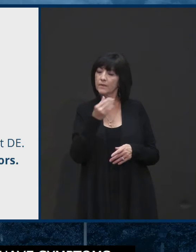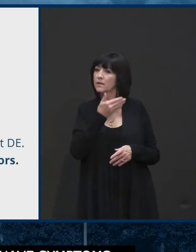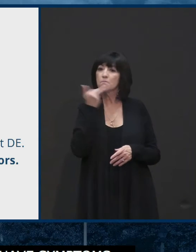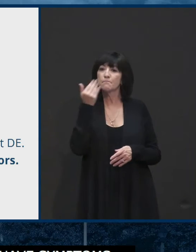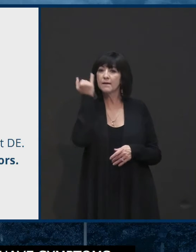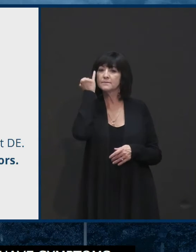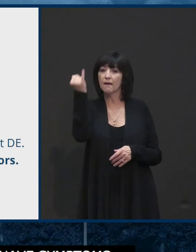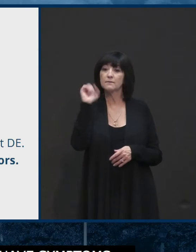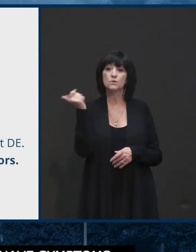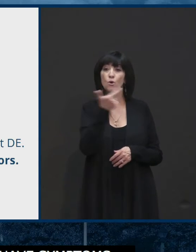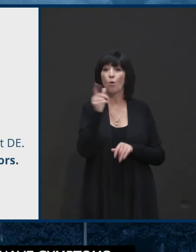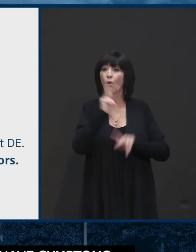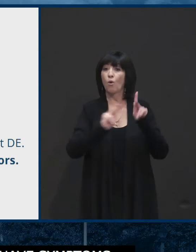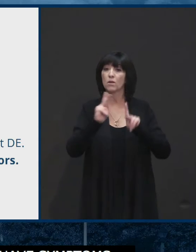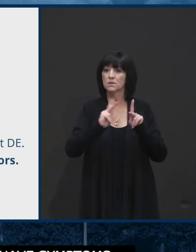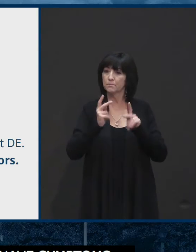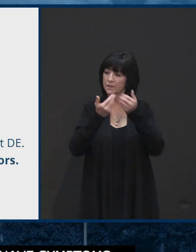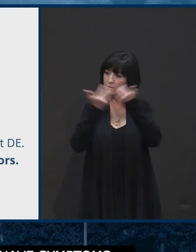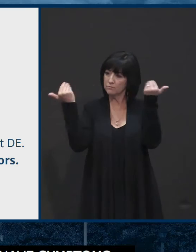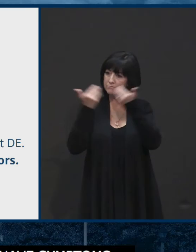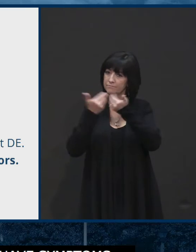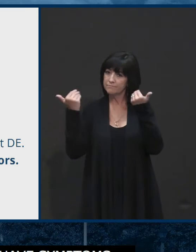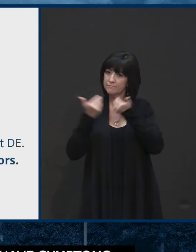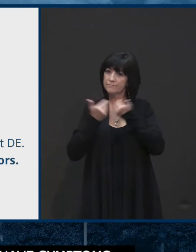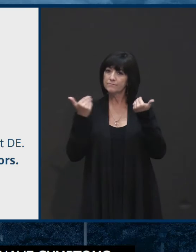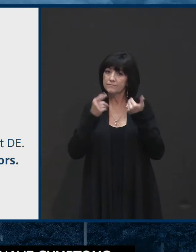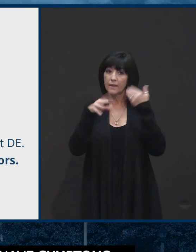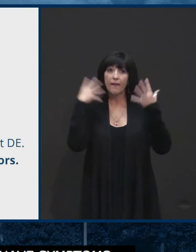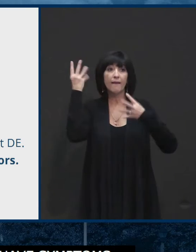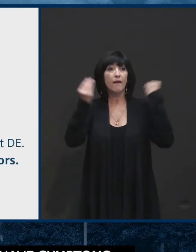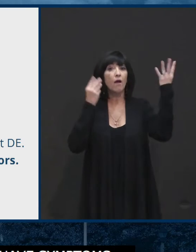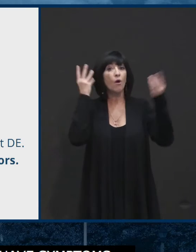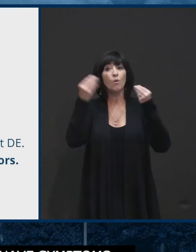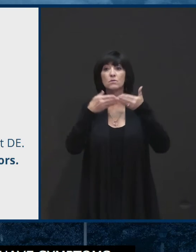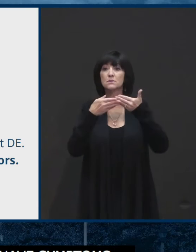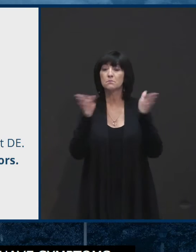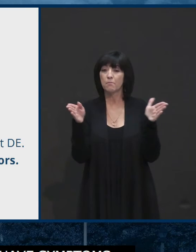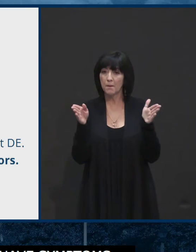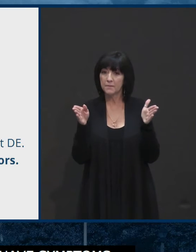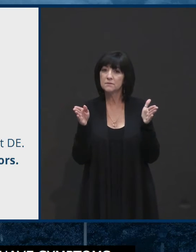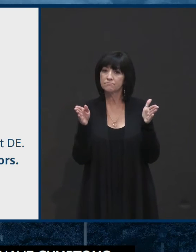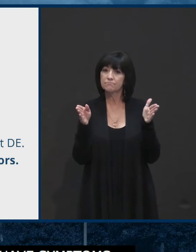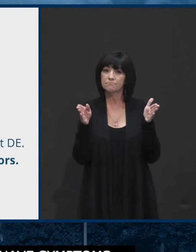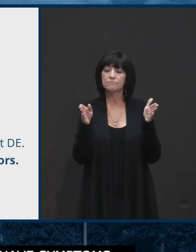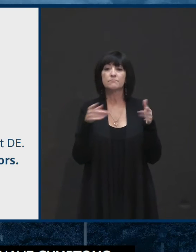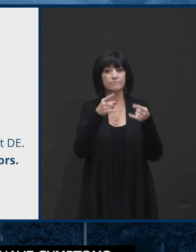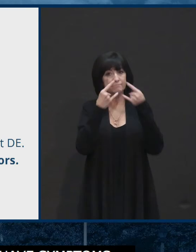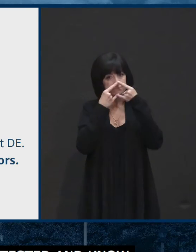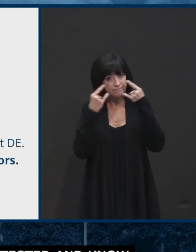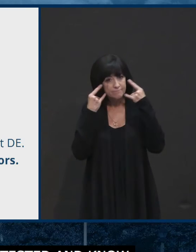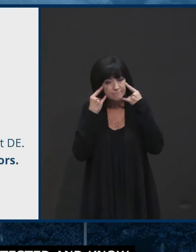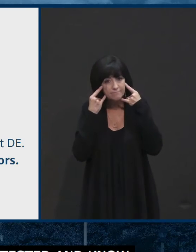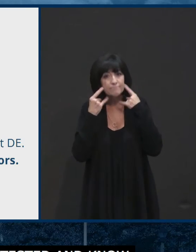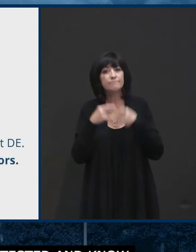feet appropriate distance when you're out in public, wearing that mask, appropriate hand